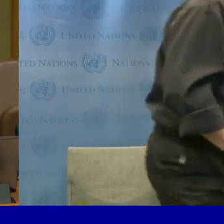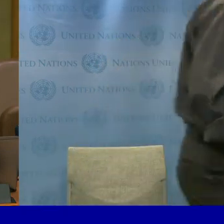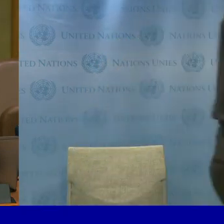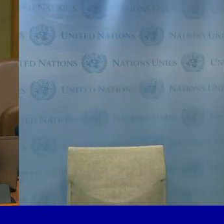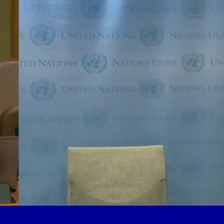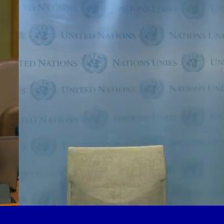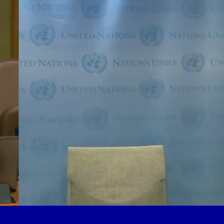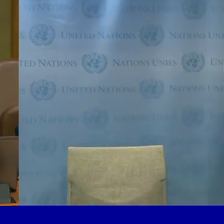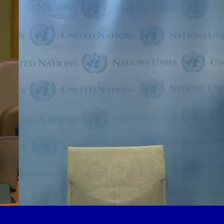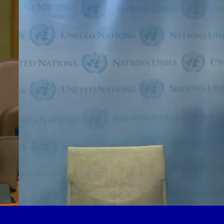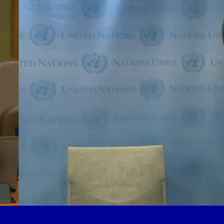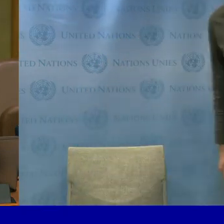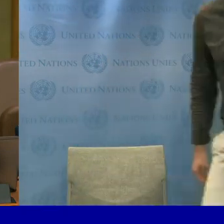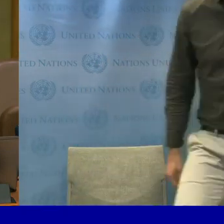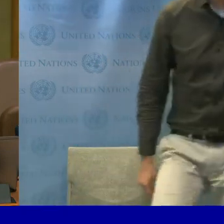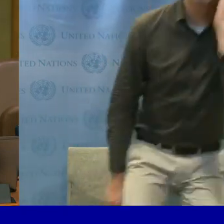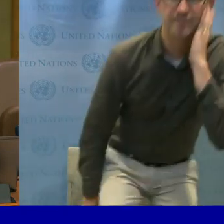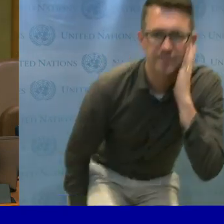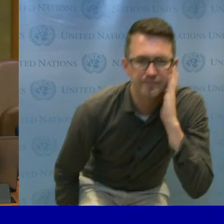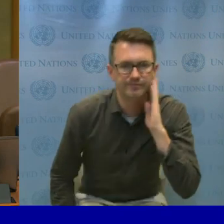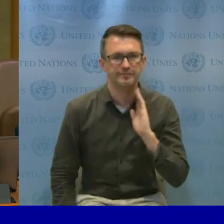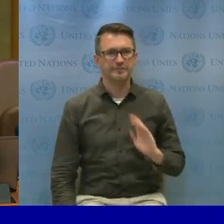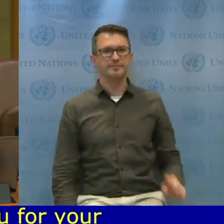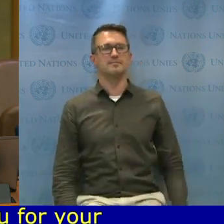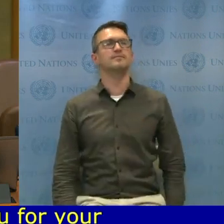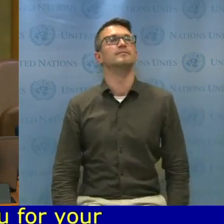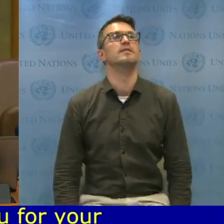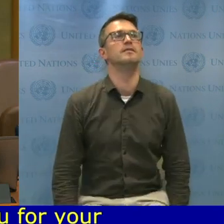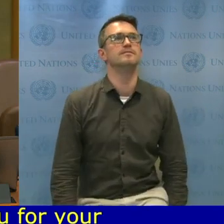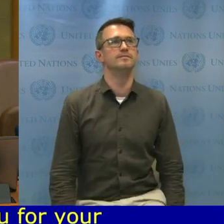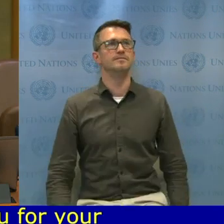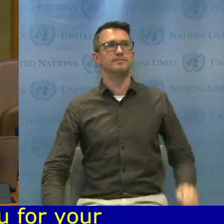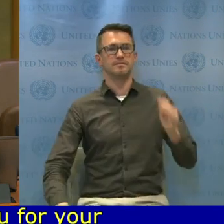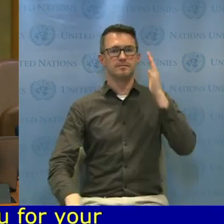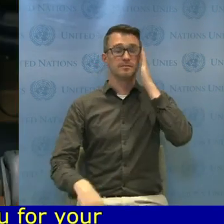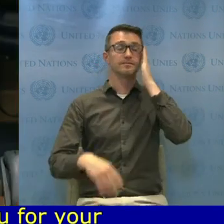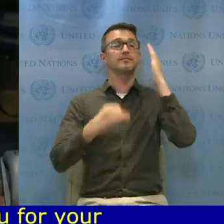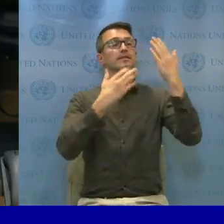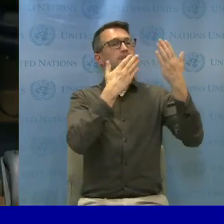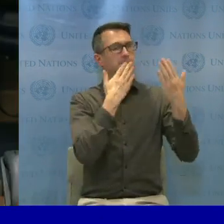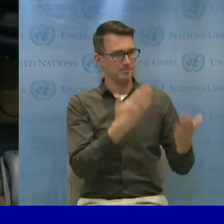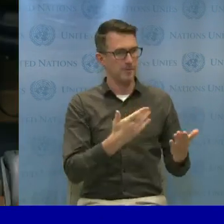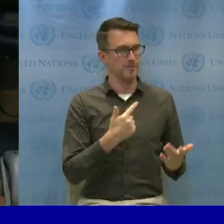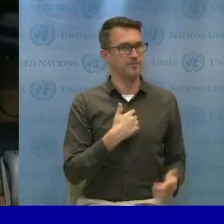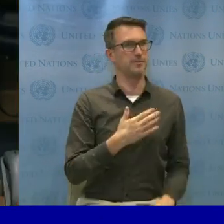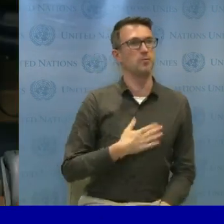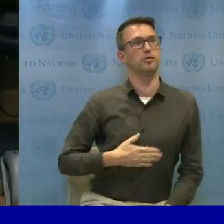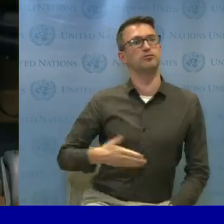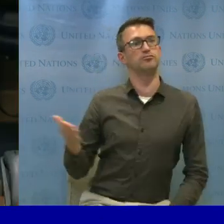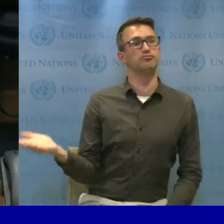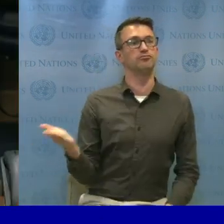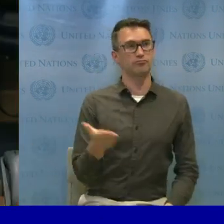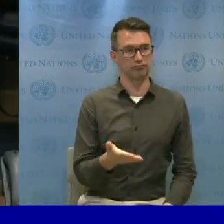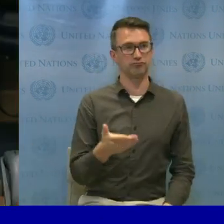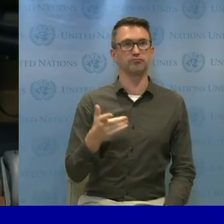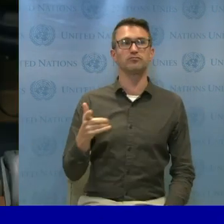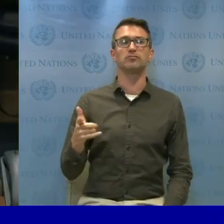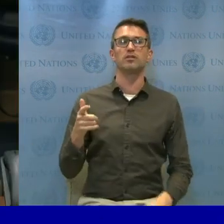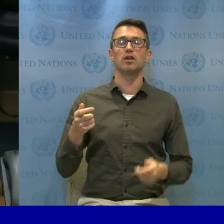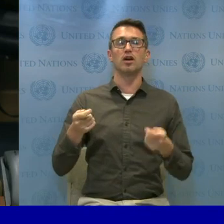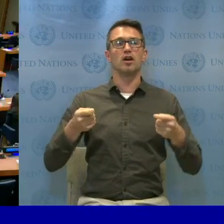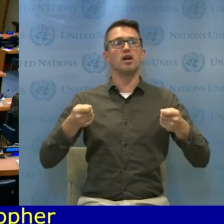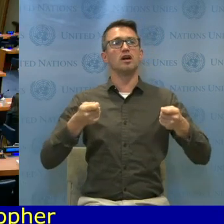I now recognise Dr. Christopher Ballina, Director General for Human Rights, Minister of Foreign Affairs from Mexico, to kindly take the